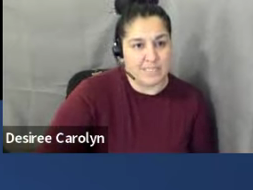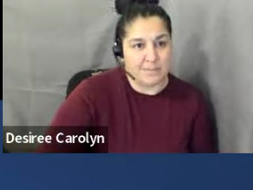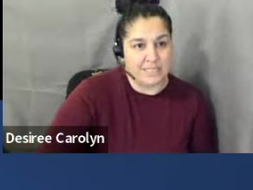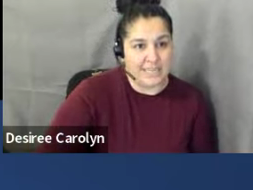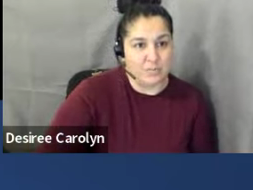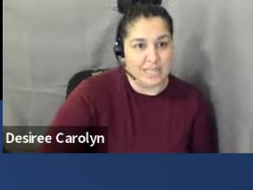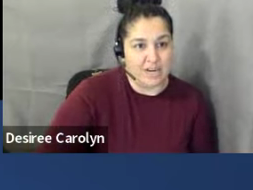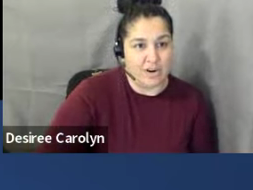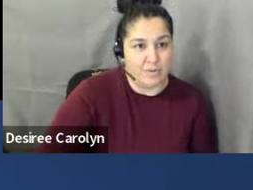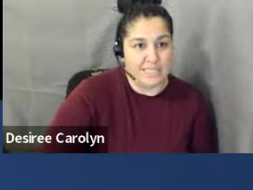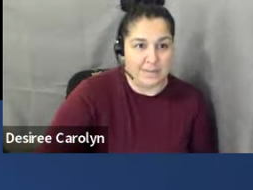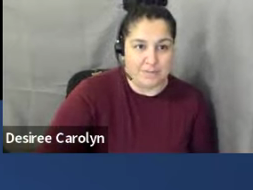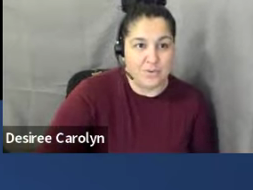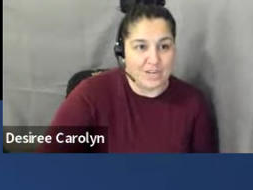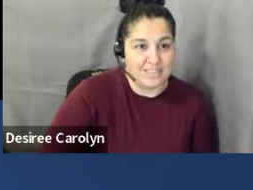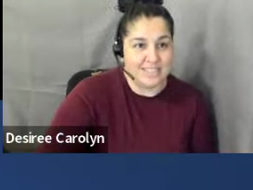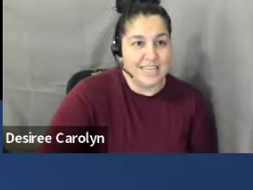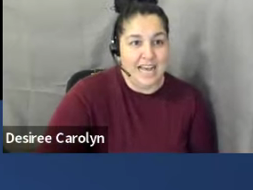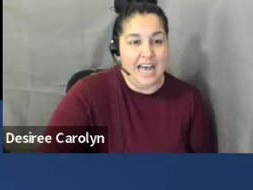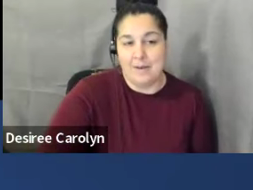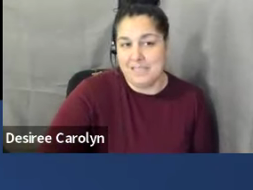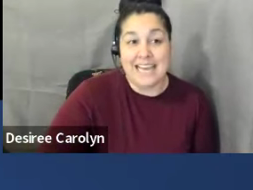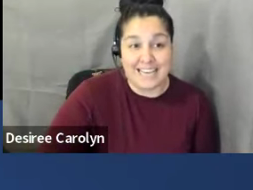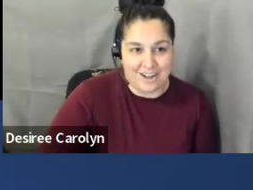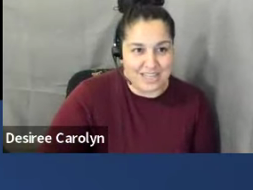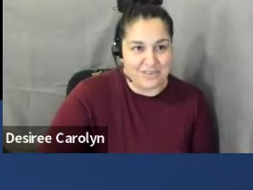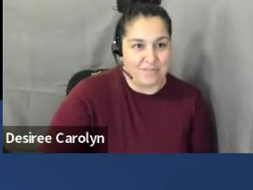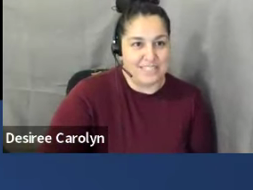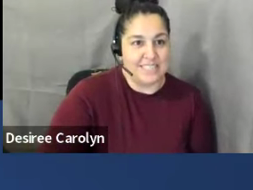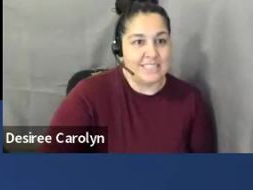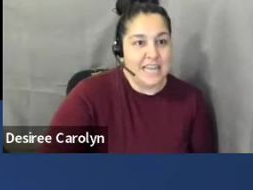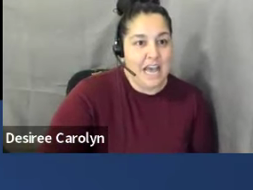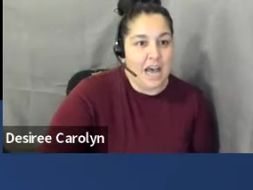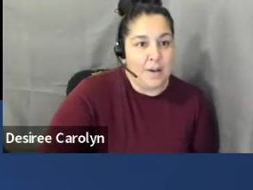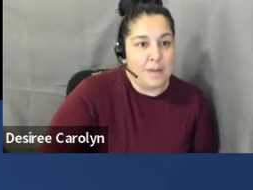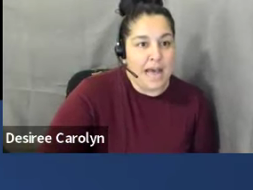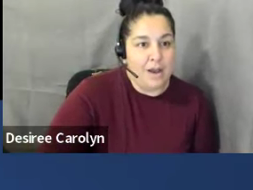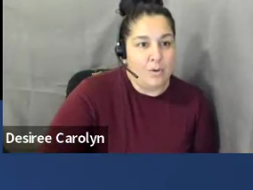and responsibilities within our own team, of course, like all other offices.